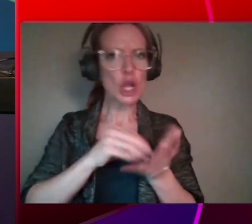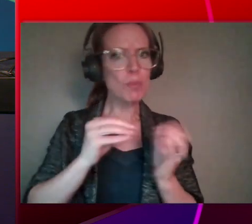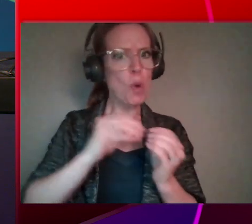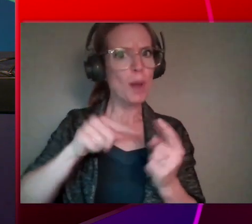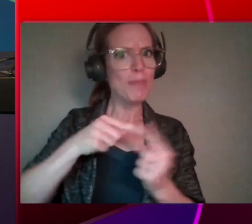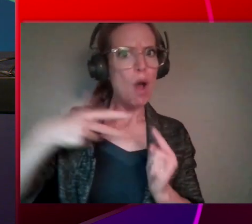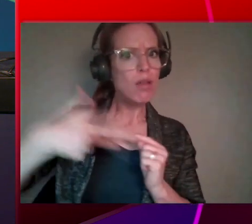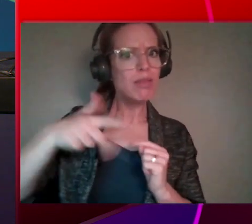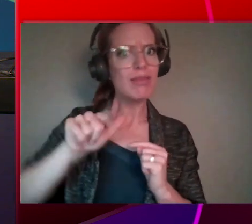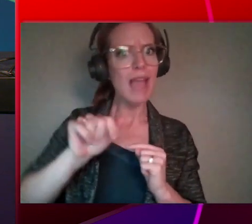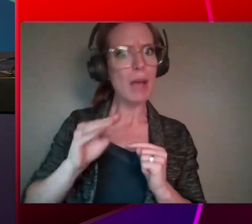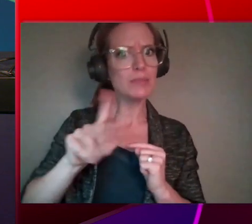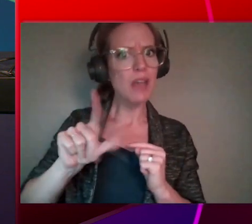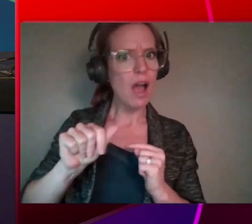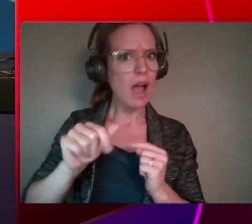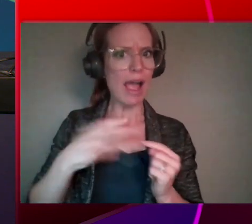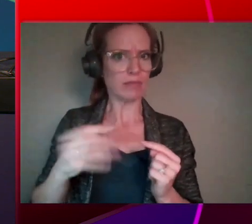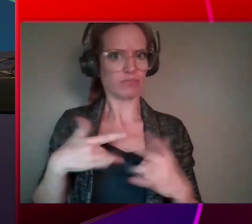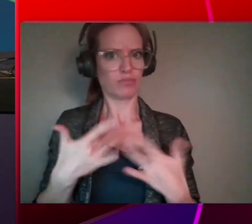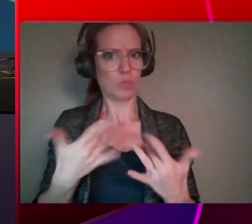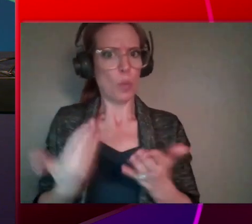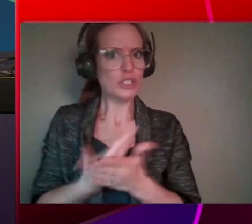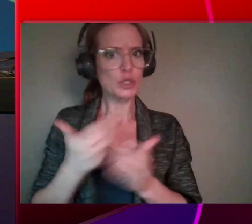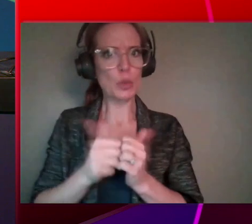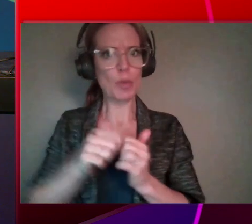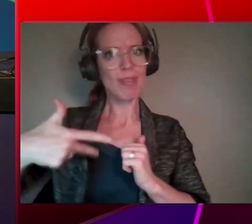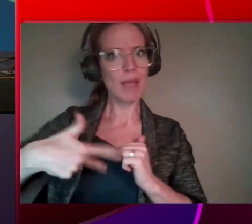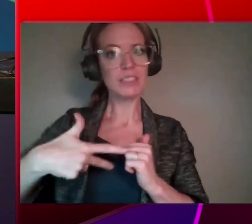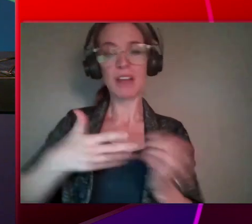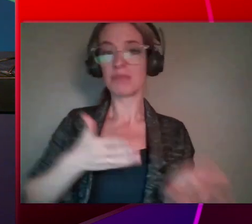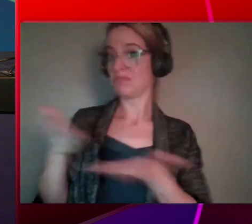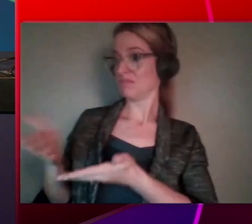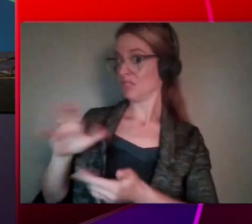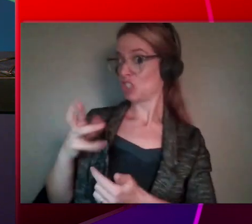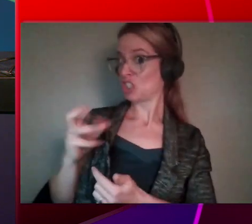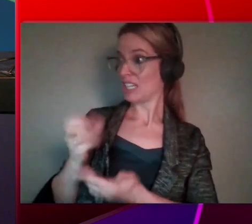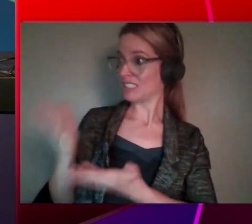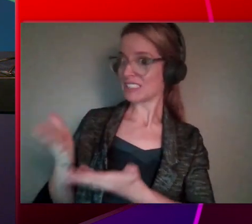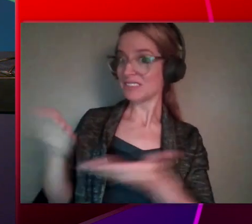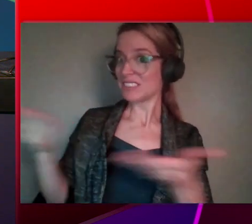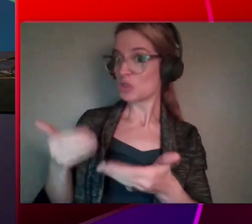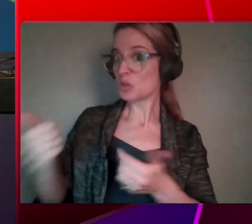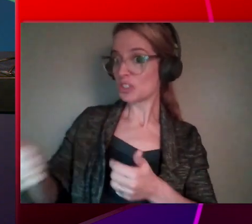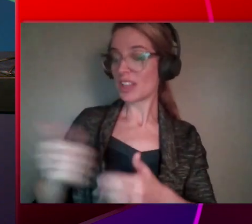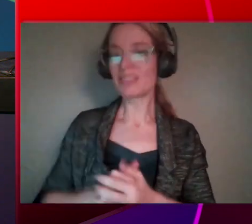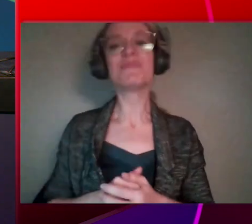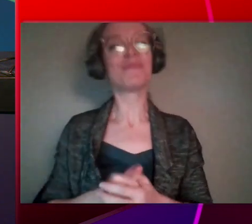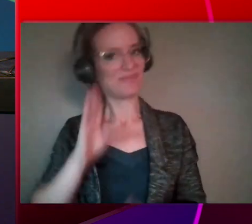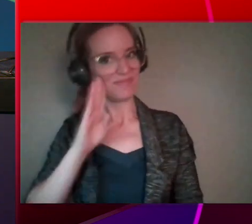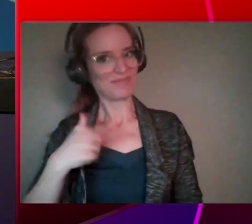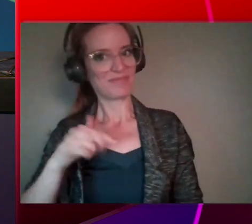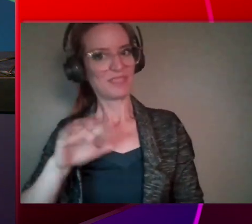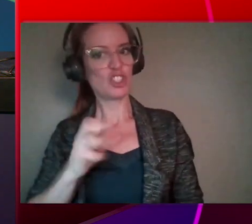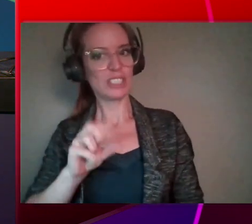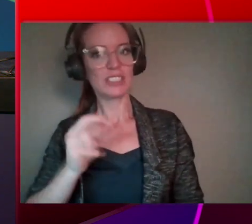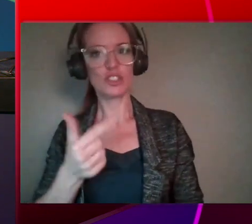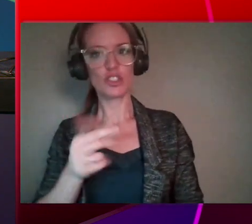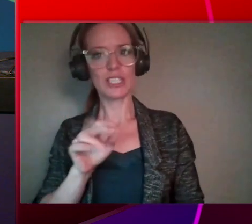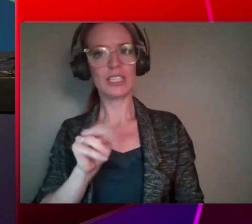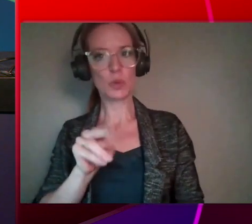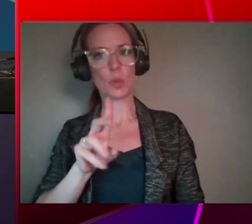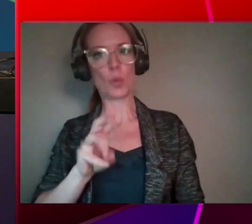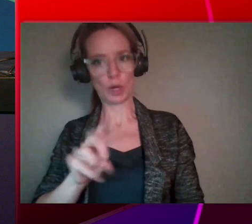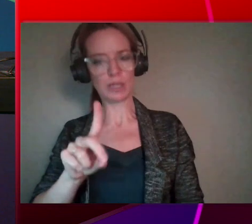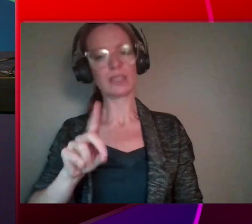Lambda. So our guest, Chris, why don't you introduce yourself? Sure. Hi, my name is Chris Greenwood. I'm a principal engineer with AWS